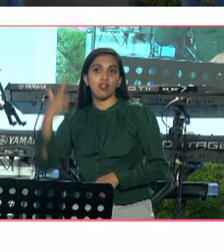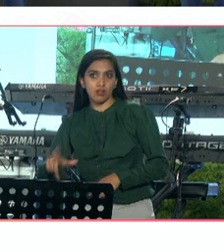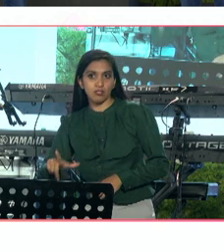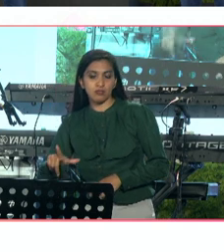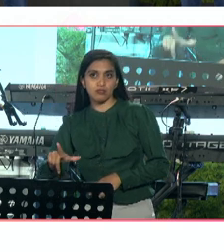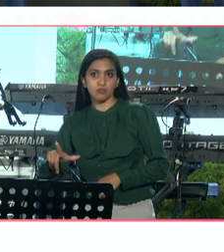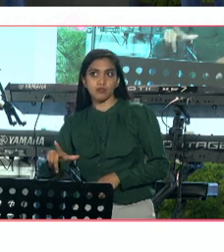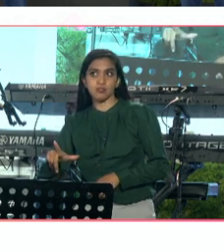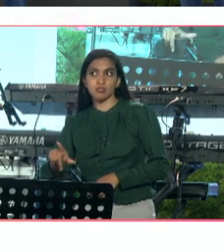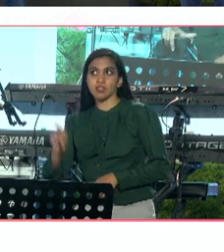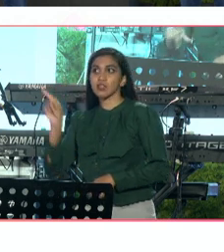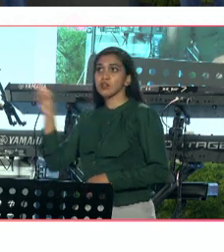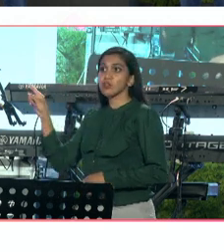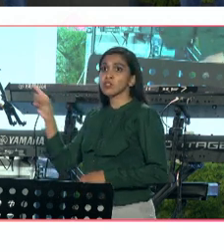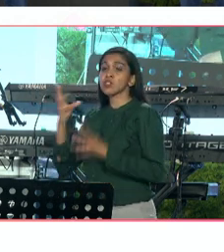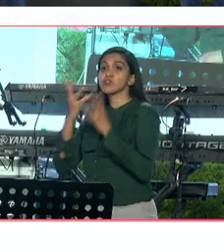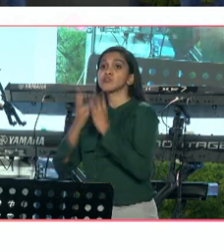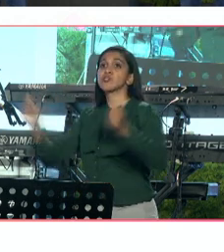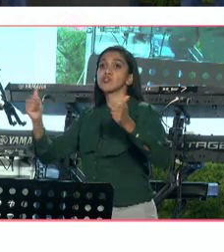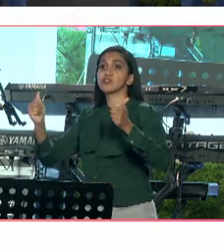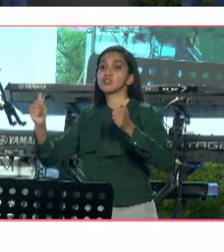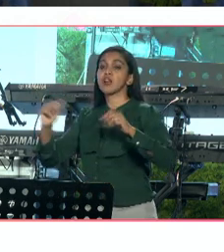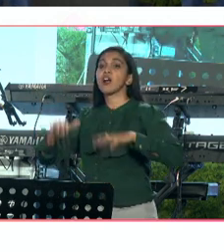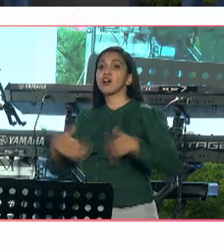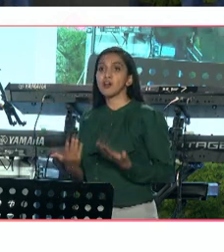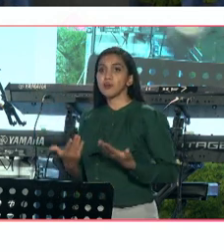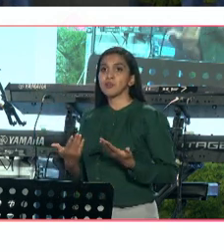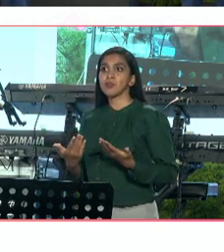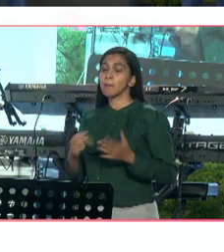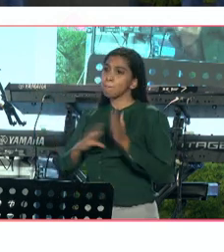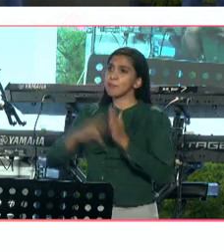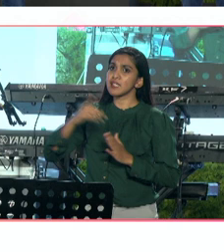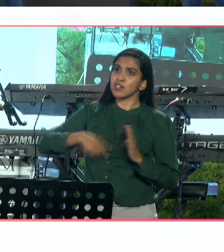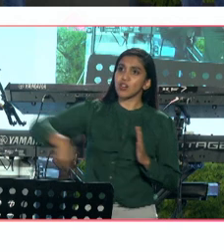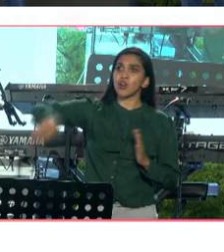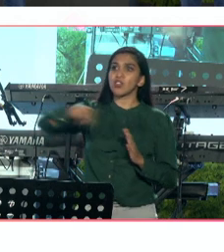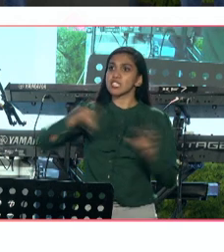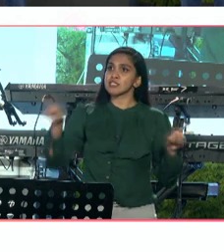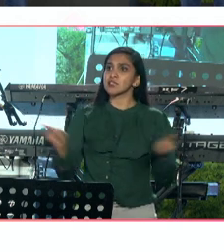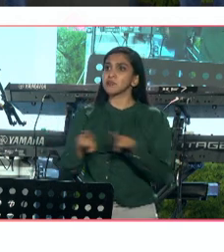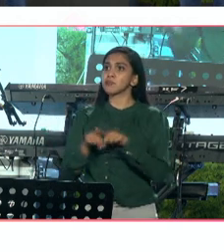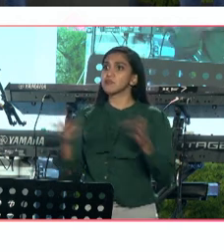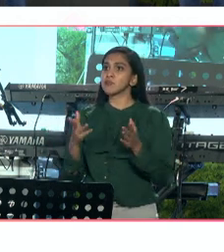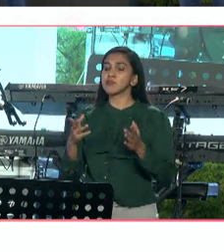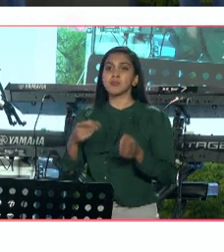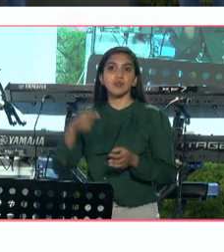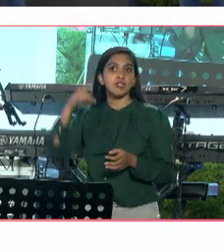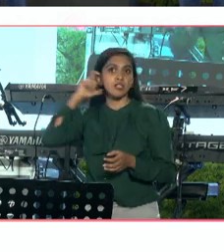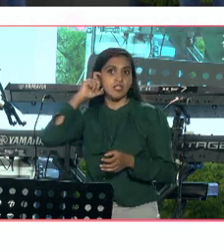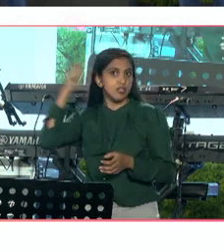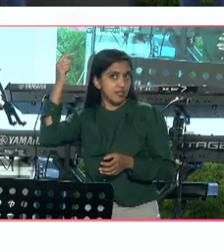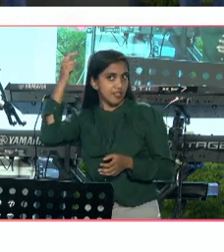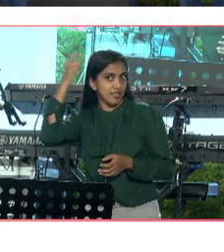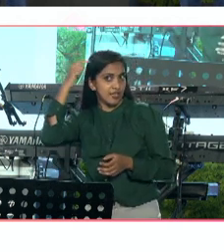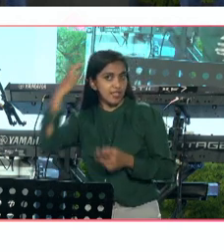only ideal available solution for Sundar and millions of children like him is hearing aid implantation. We